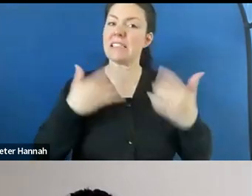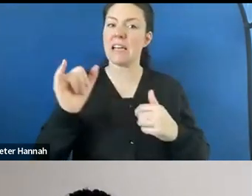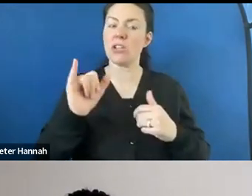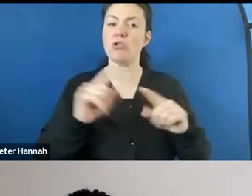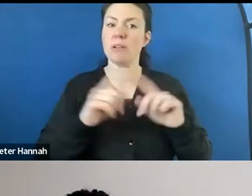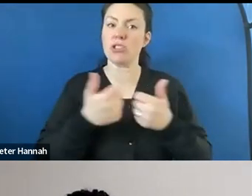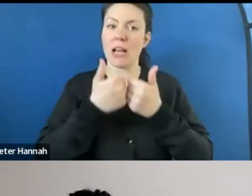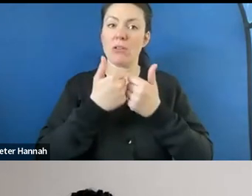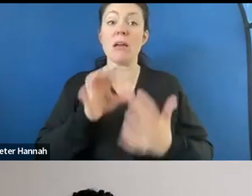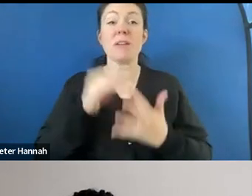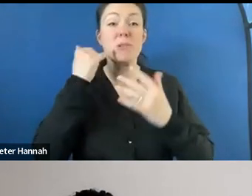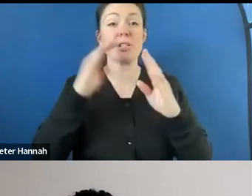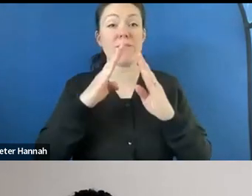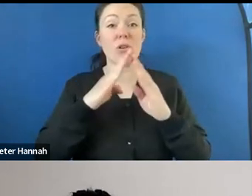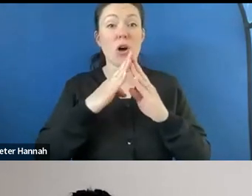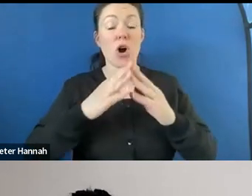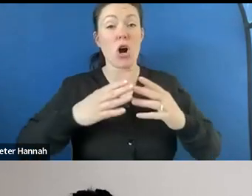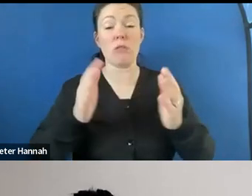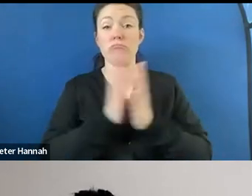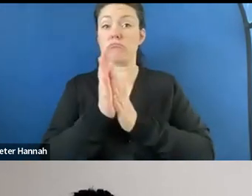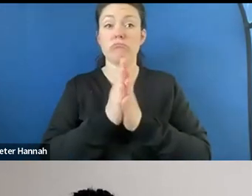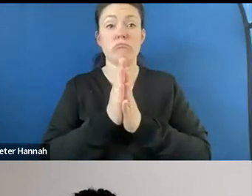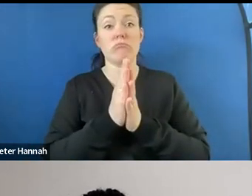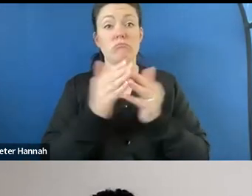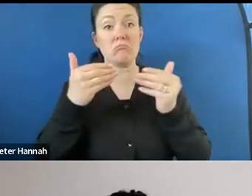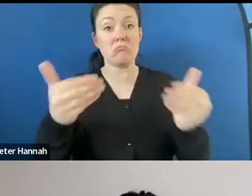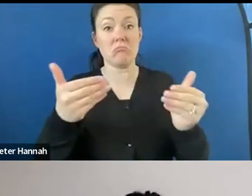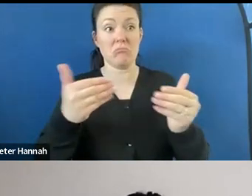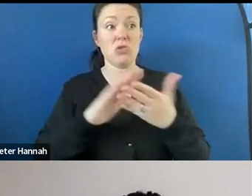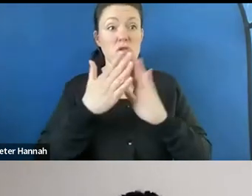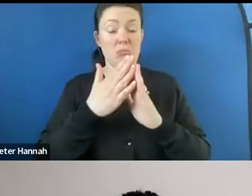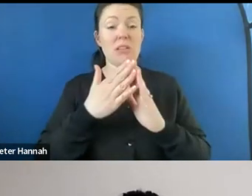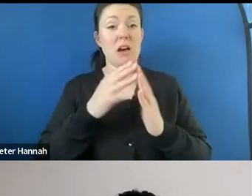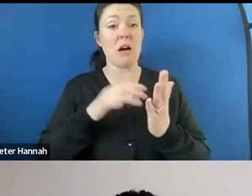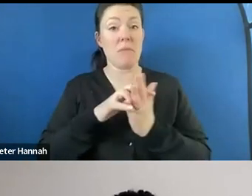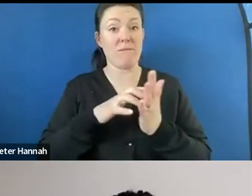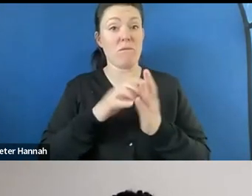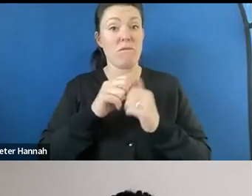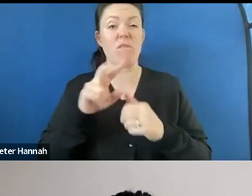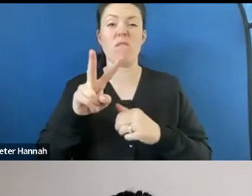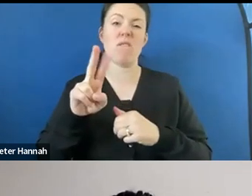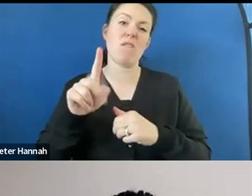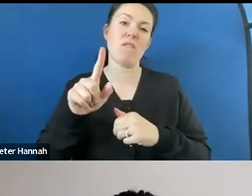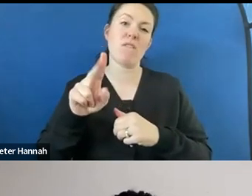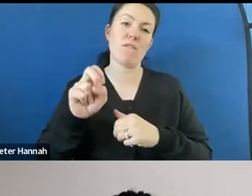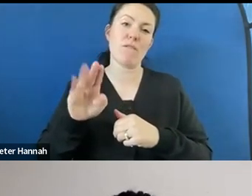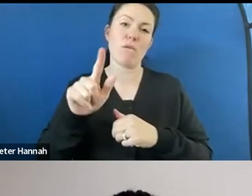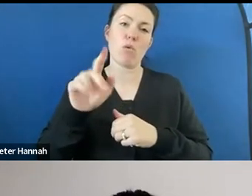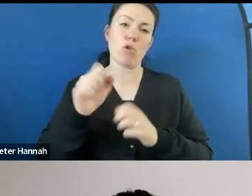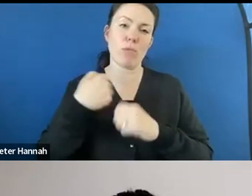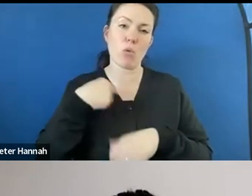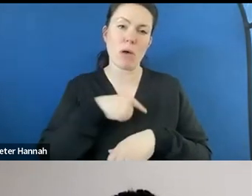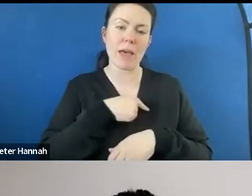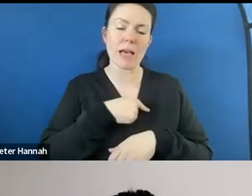communities are, you know, primed and willing to be a little vulnerable, which is not always the term that we want to use when we're talking about,